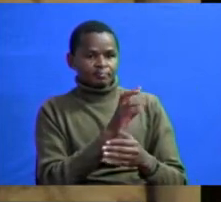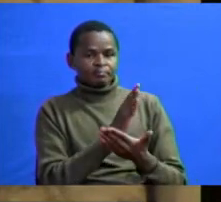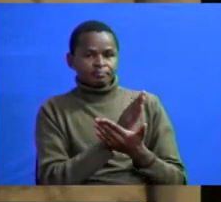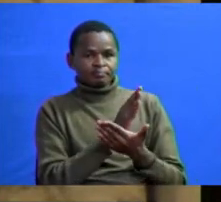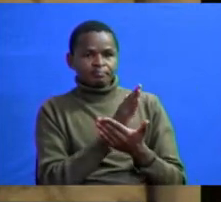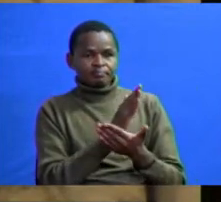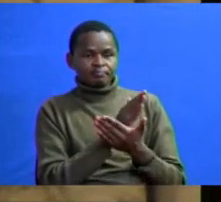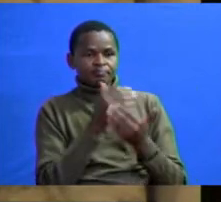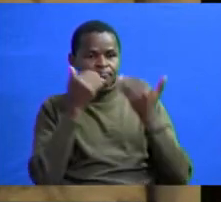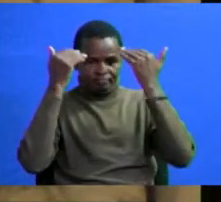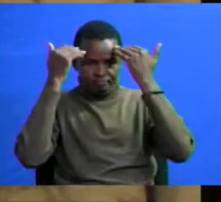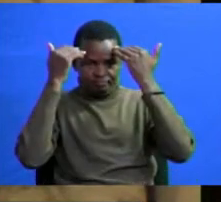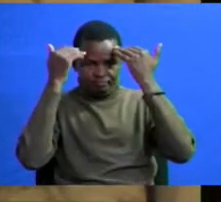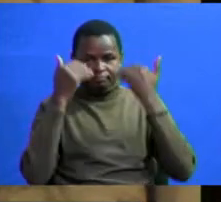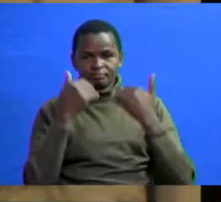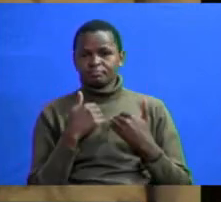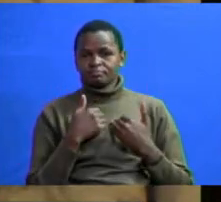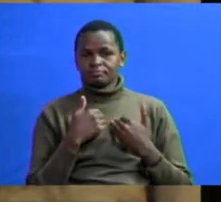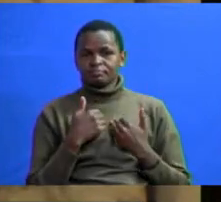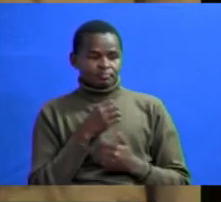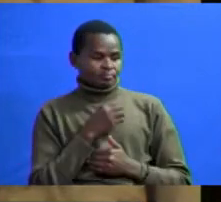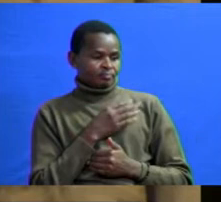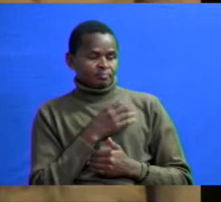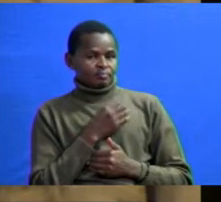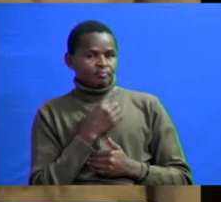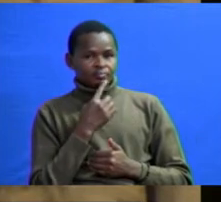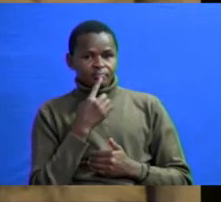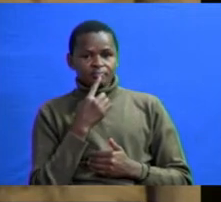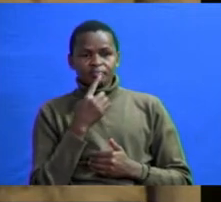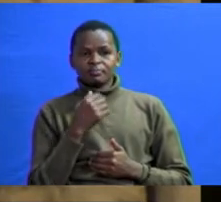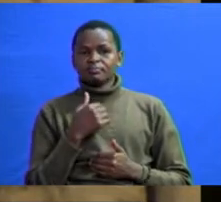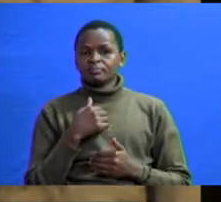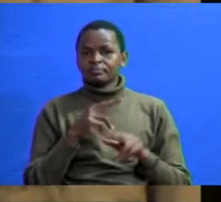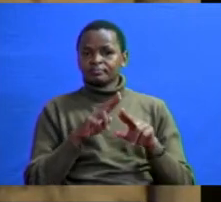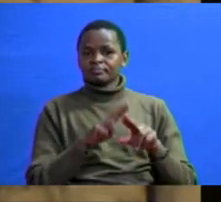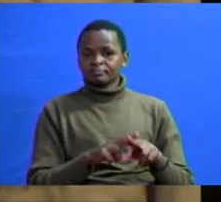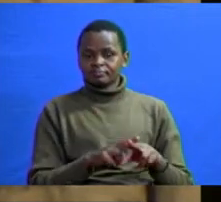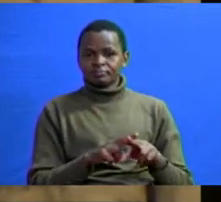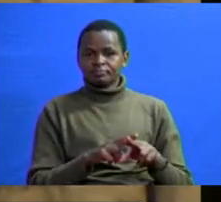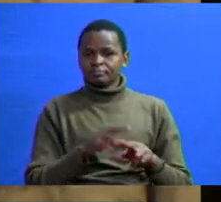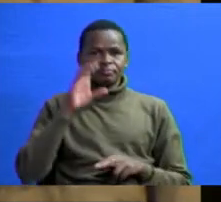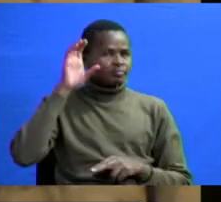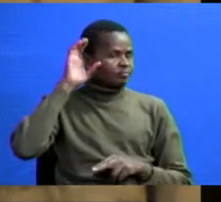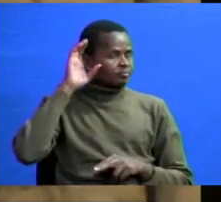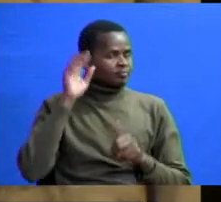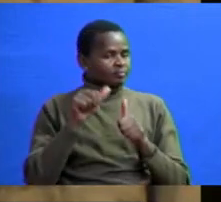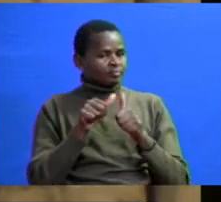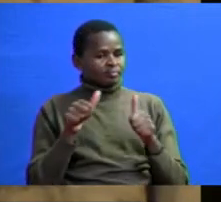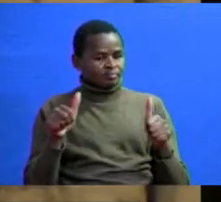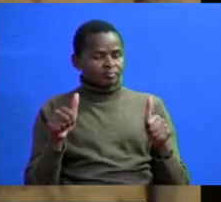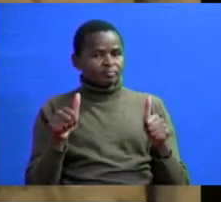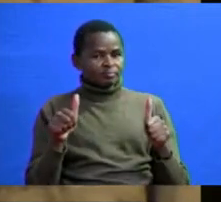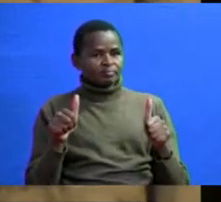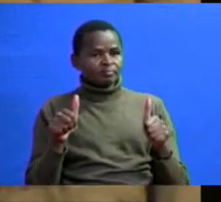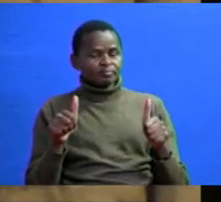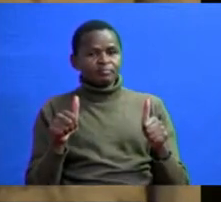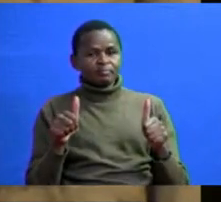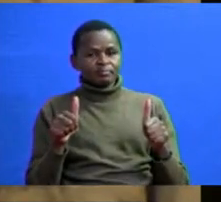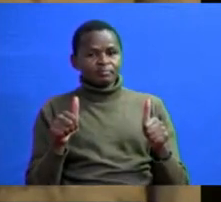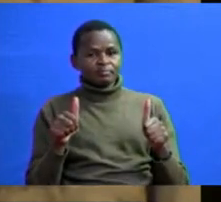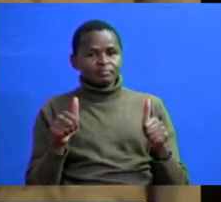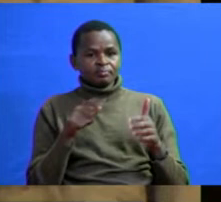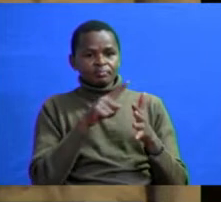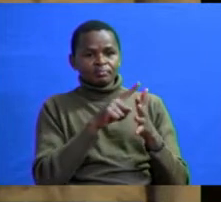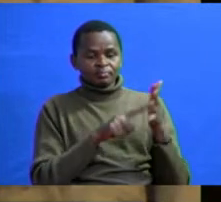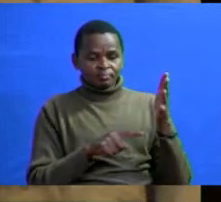depressed or you have anxiety. So I have to sit down, listen to you carefully. What